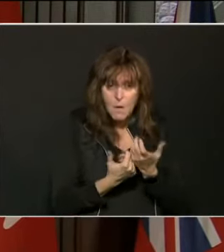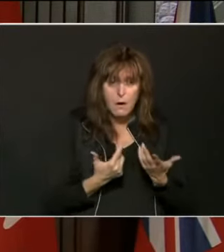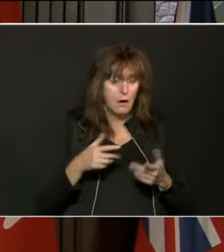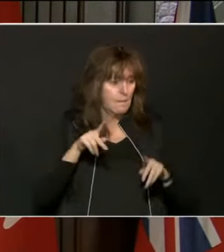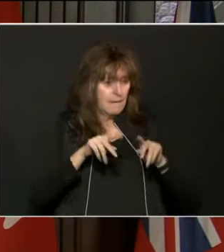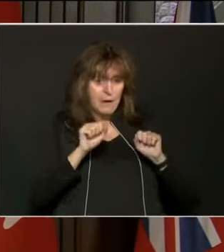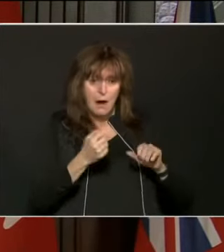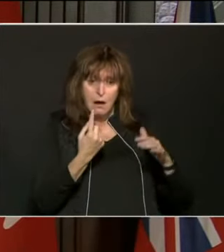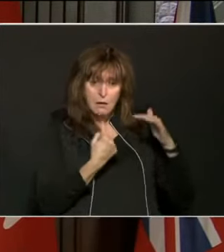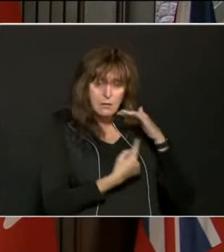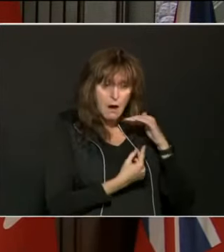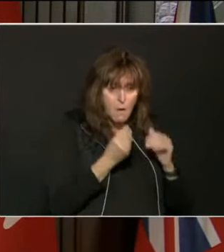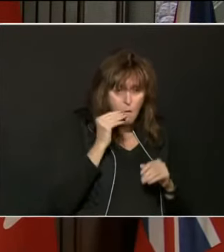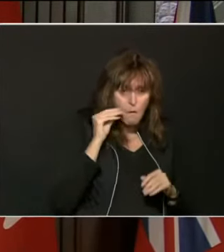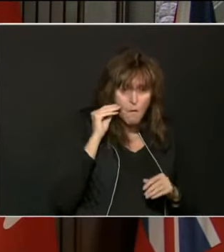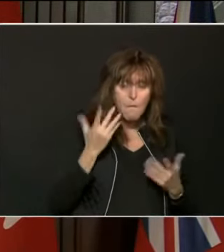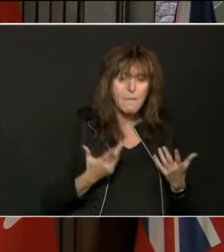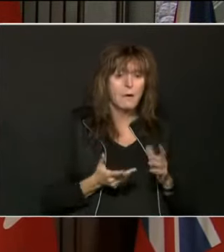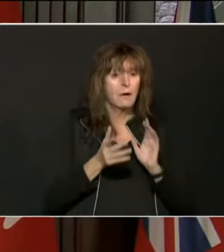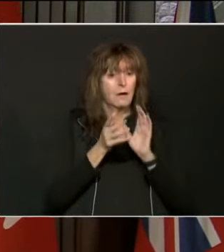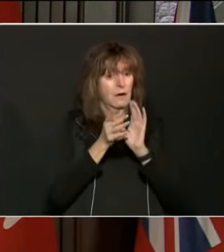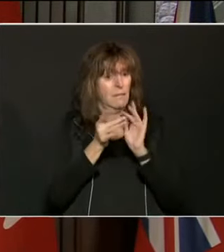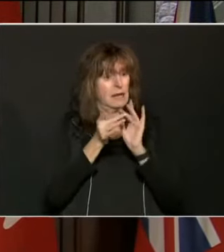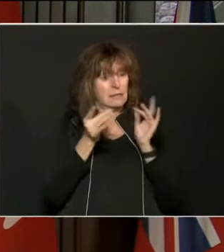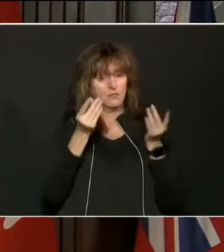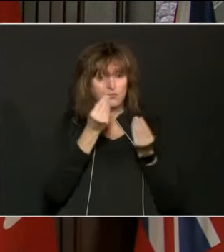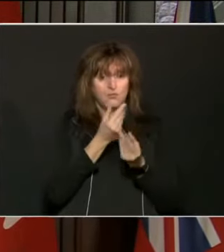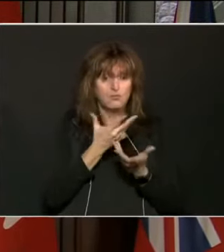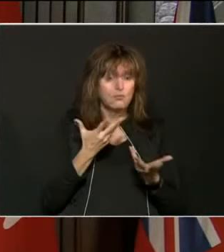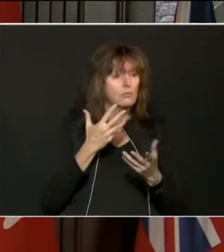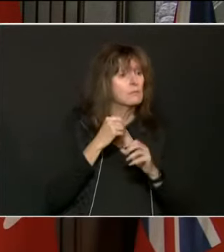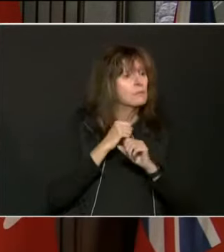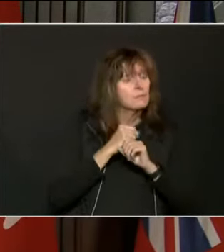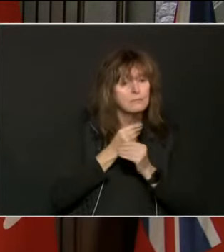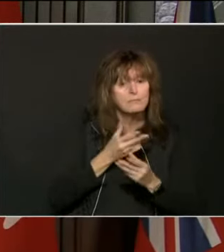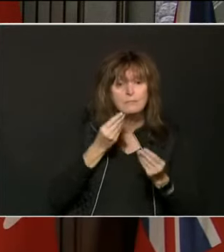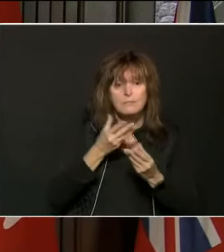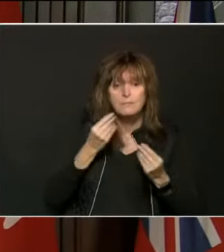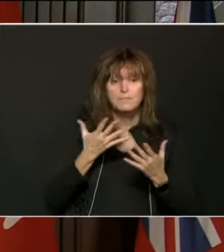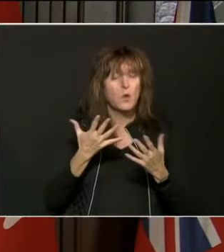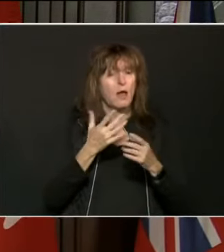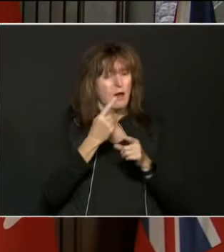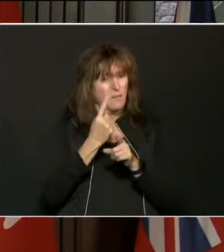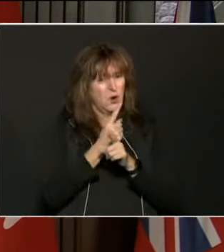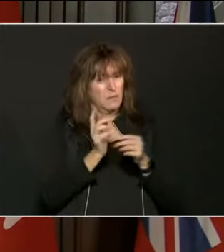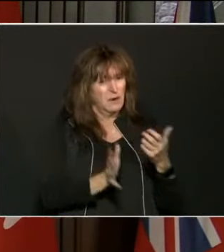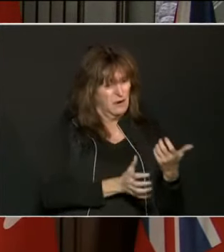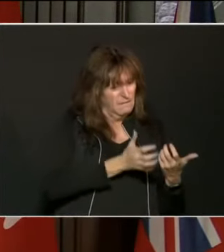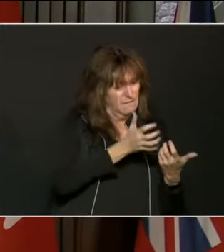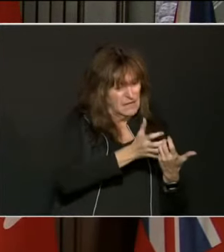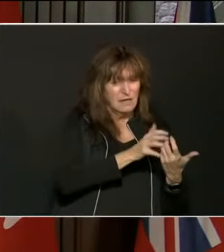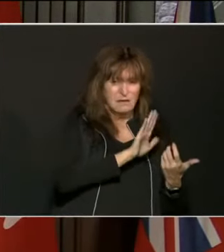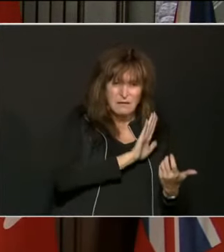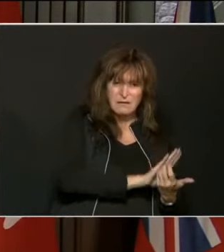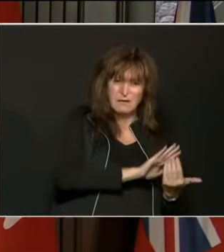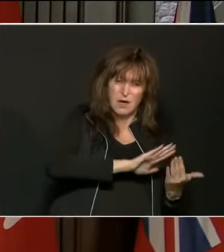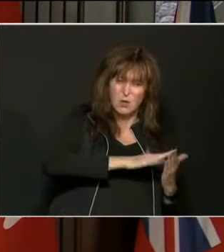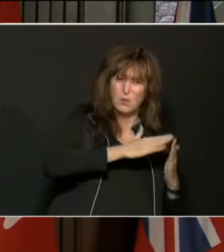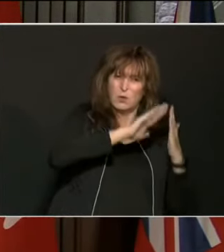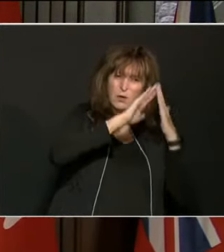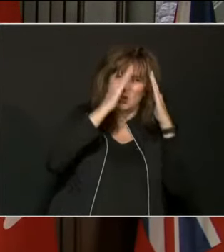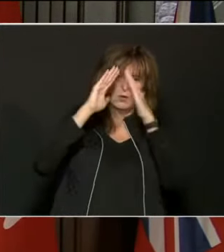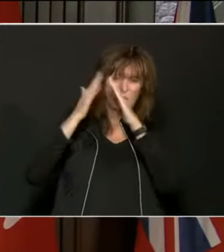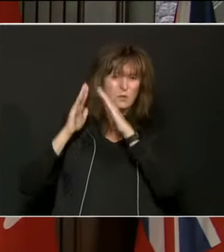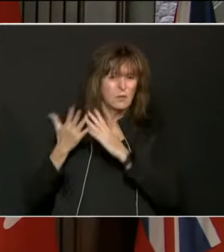messaging is appropriate and effective and compelling around the pandemic, to make sure that there is support for people in their